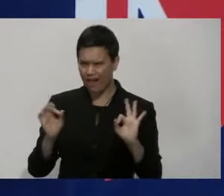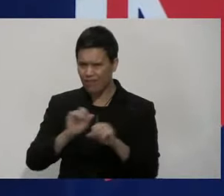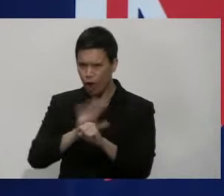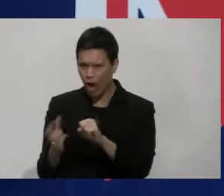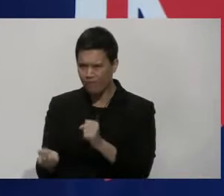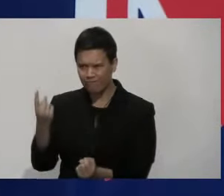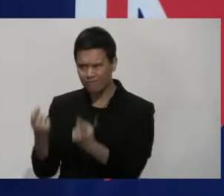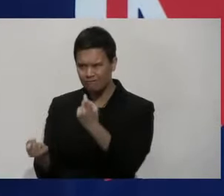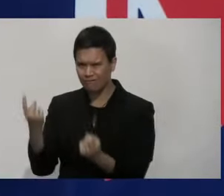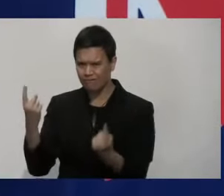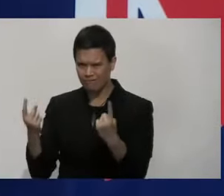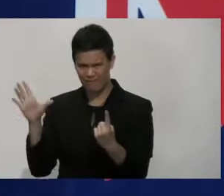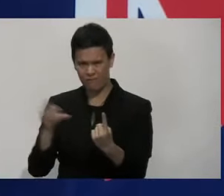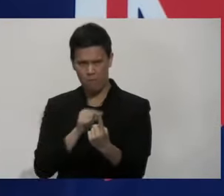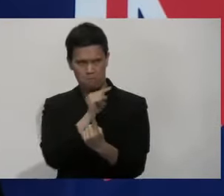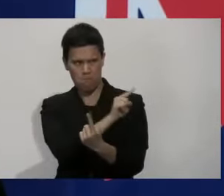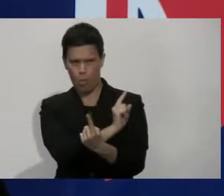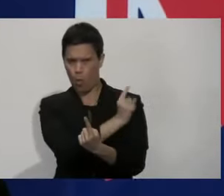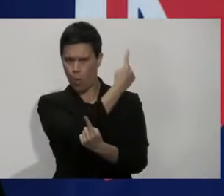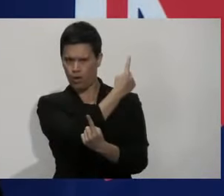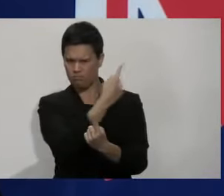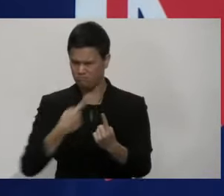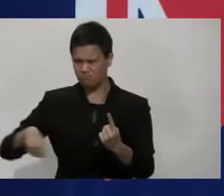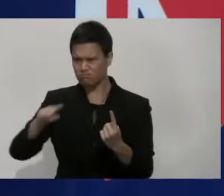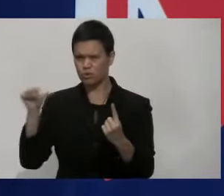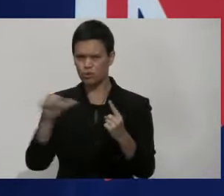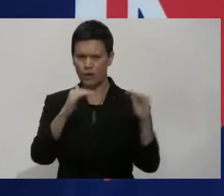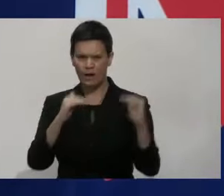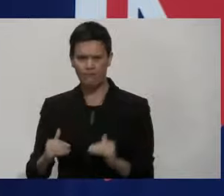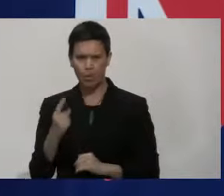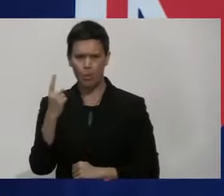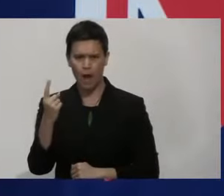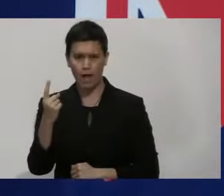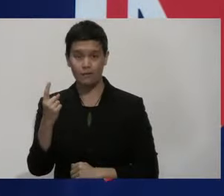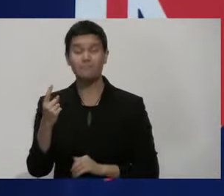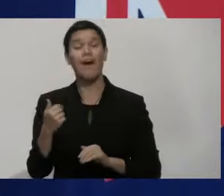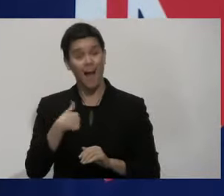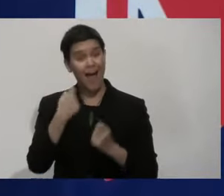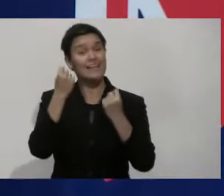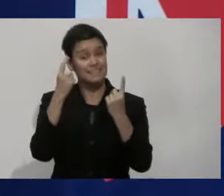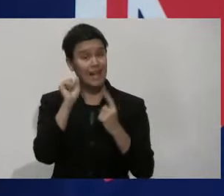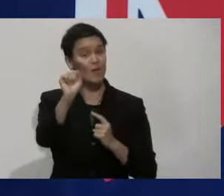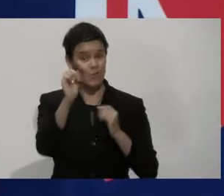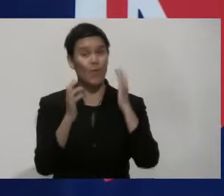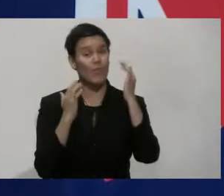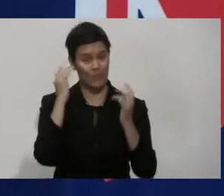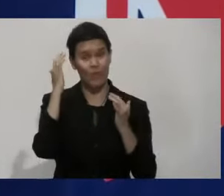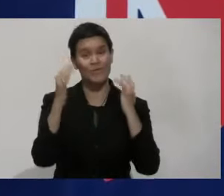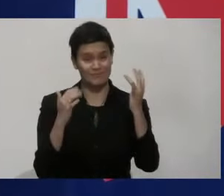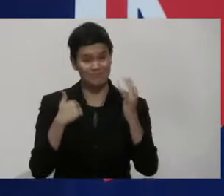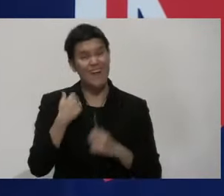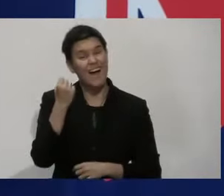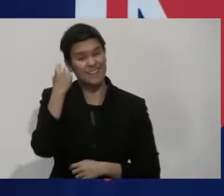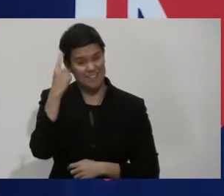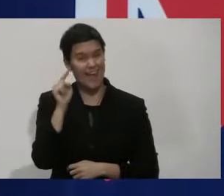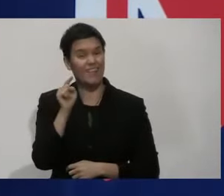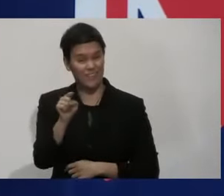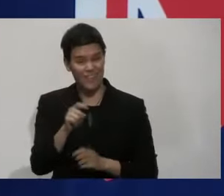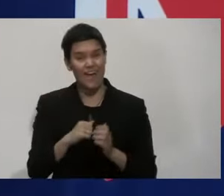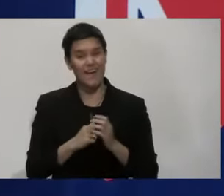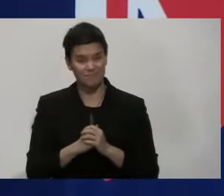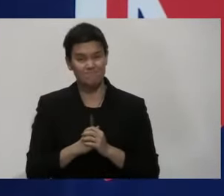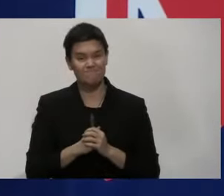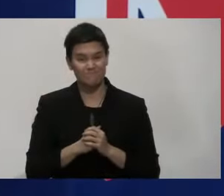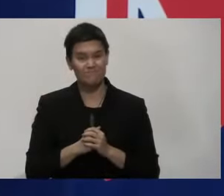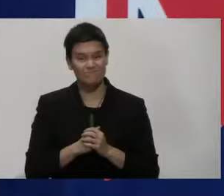New Zealand should see a lift in current restrictions. I absolutely understand the sentiment that sits behind that,